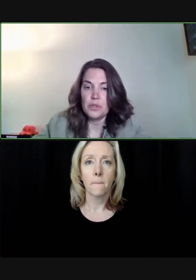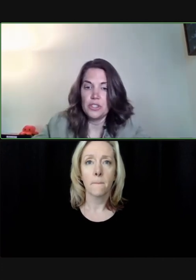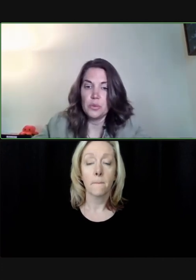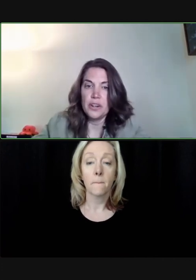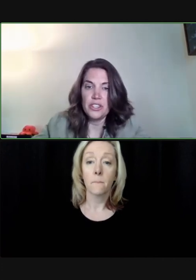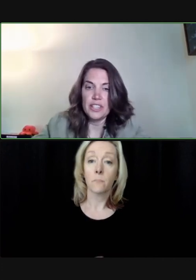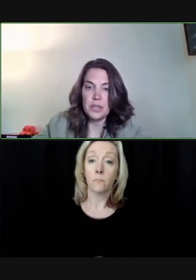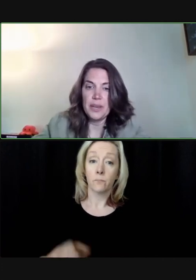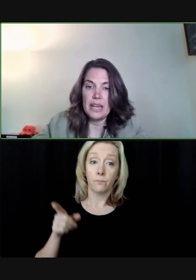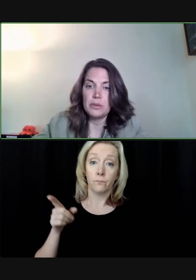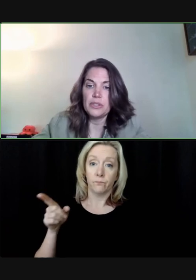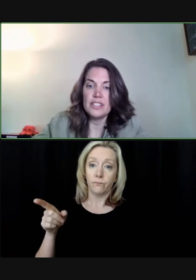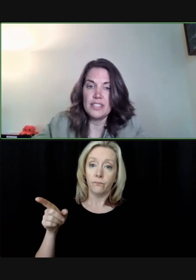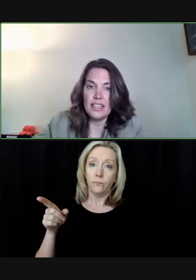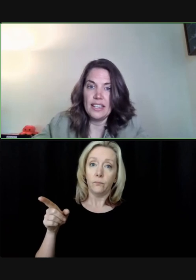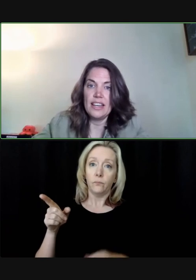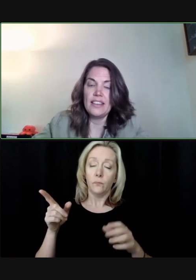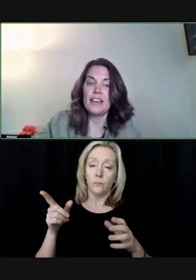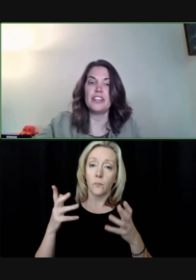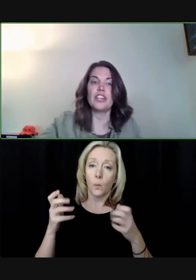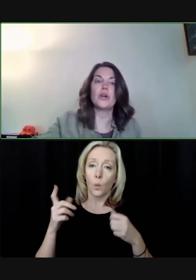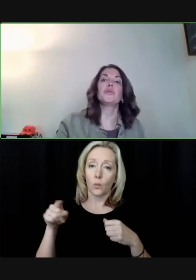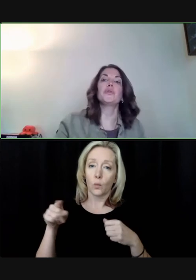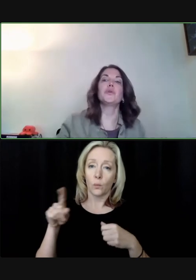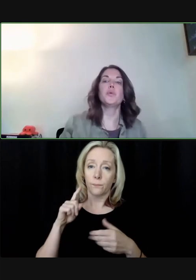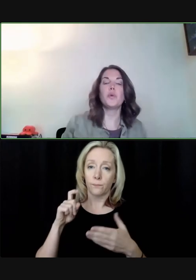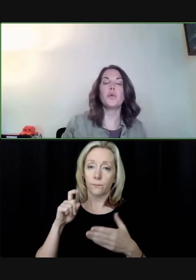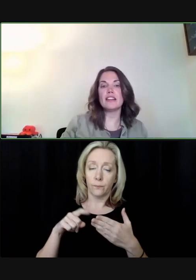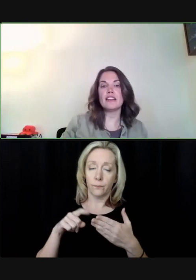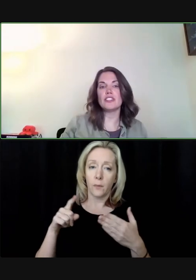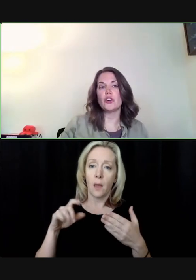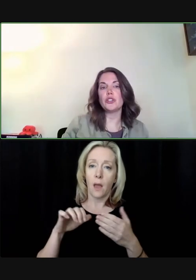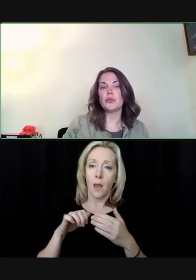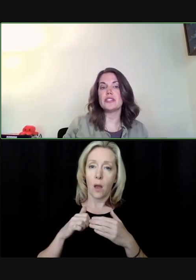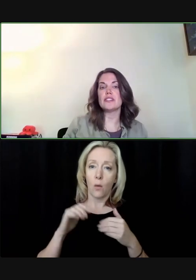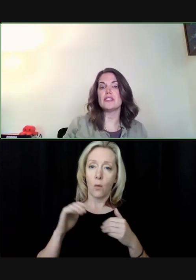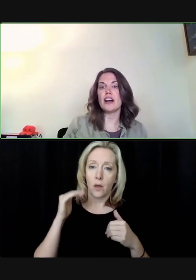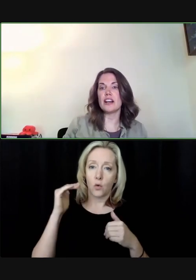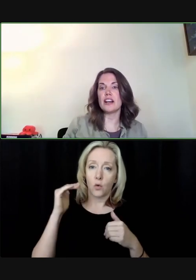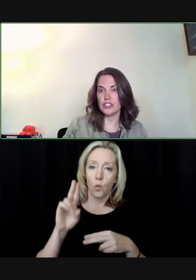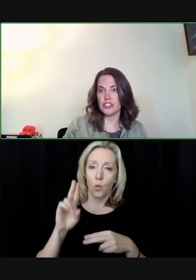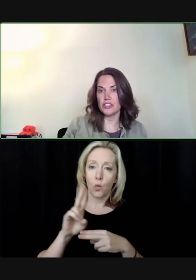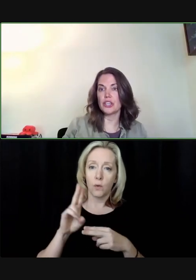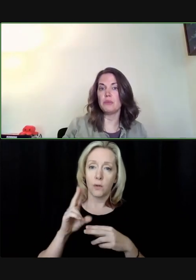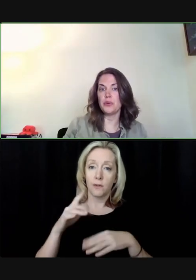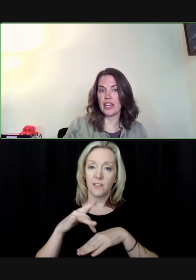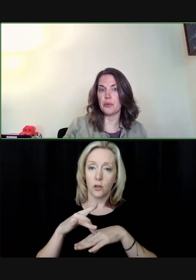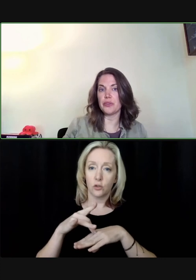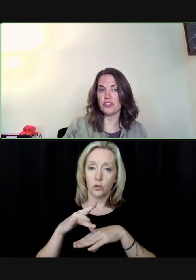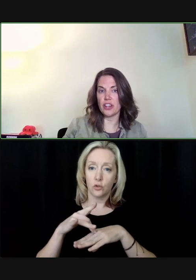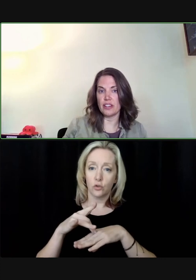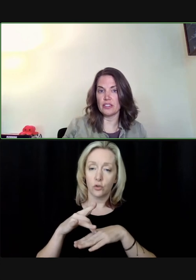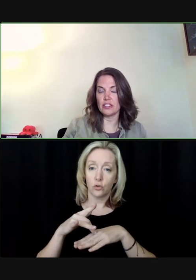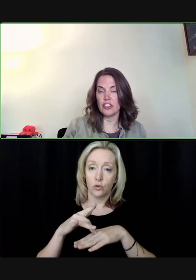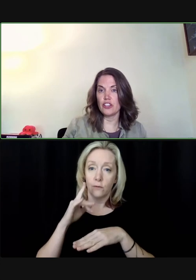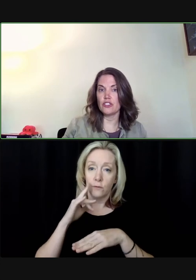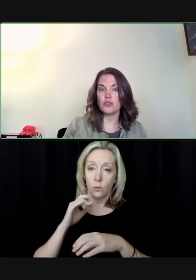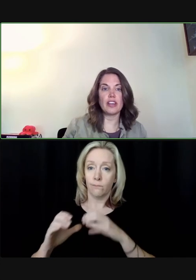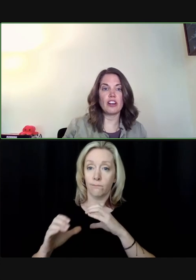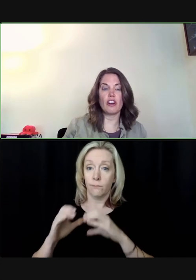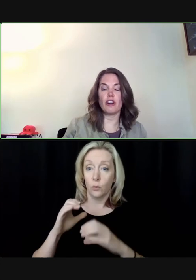So guess what? Just wanted you guys to be able to see in that video the way that that adult uses touch to communicate with the